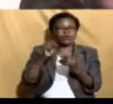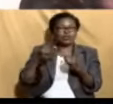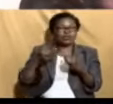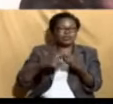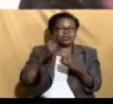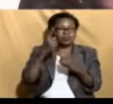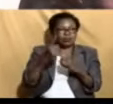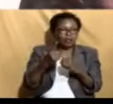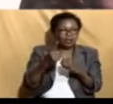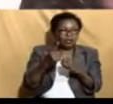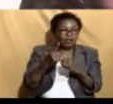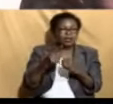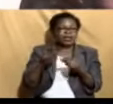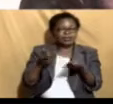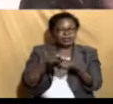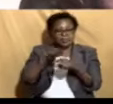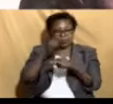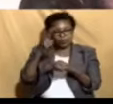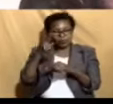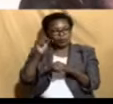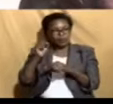Constitution and under Article